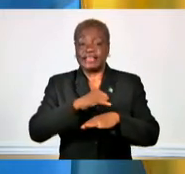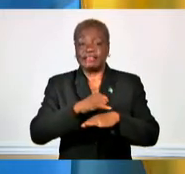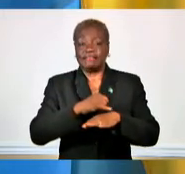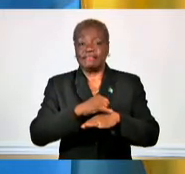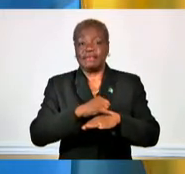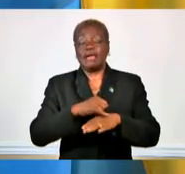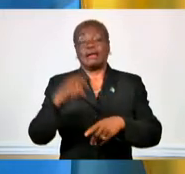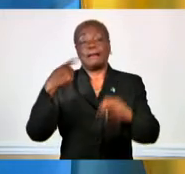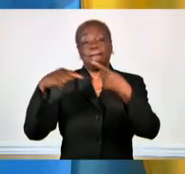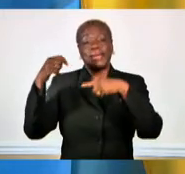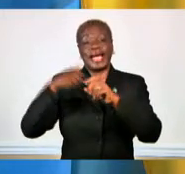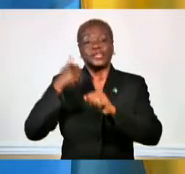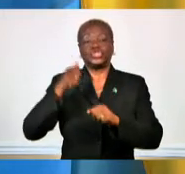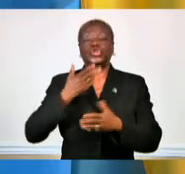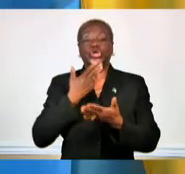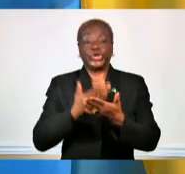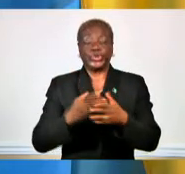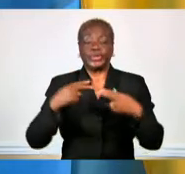to good health.